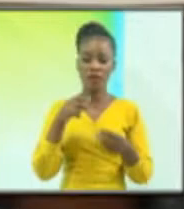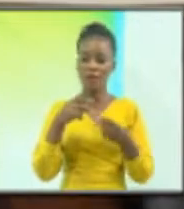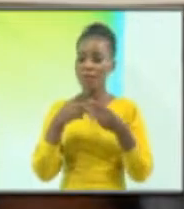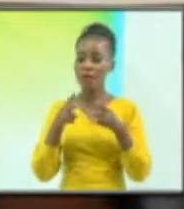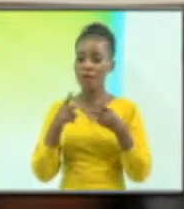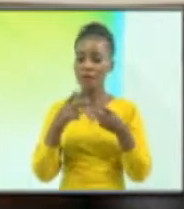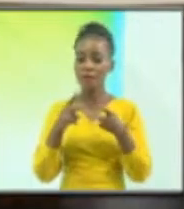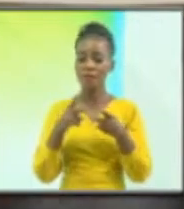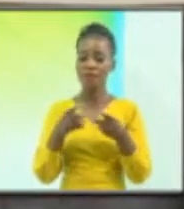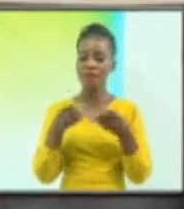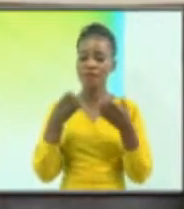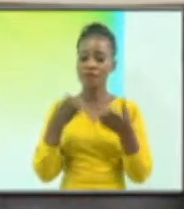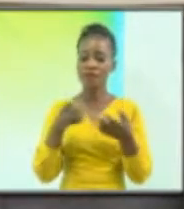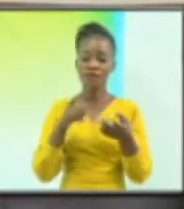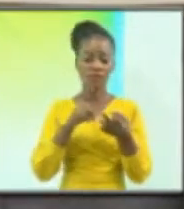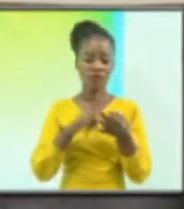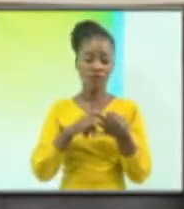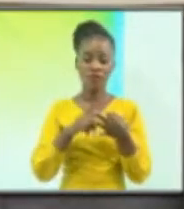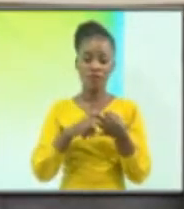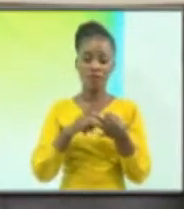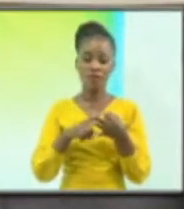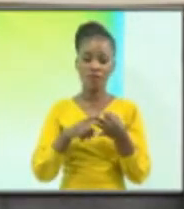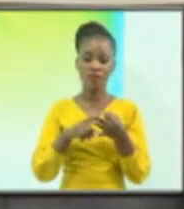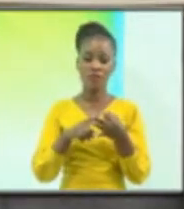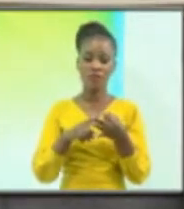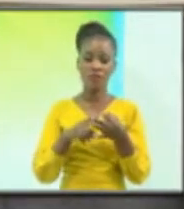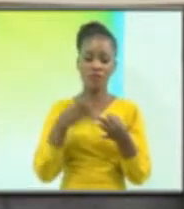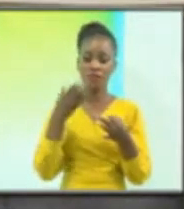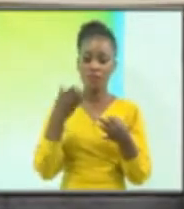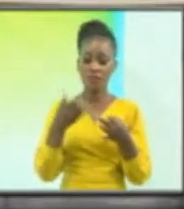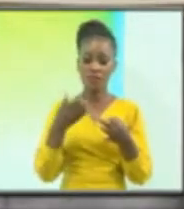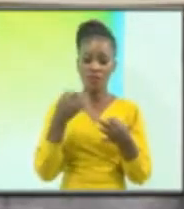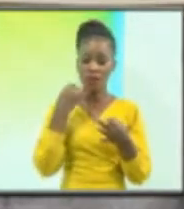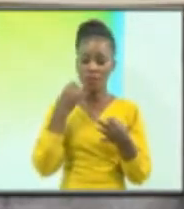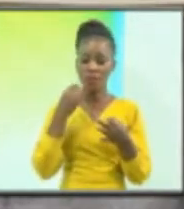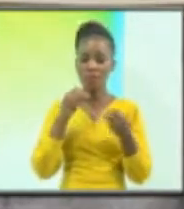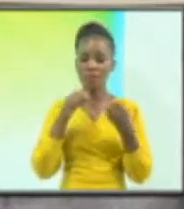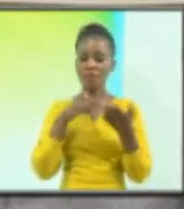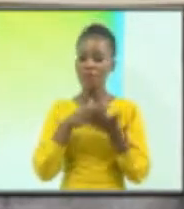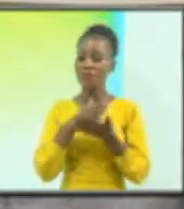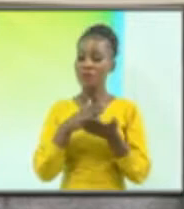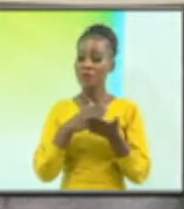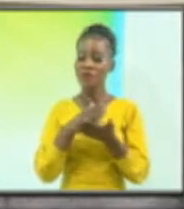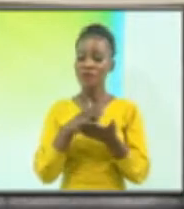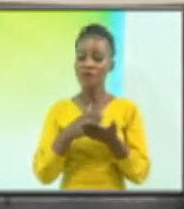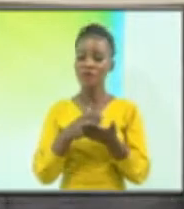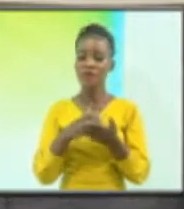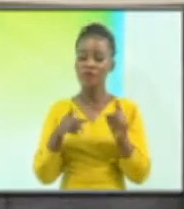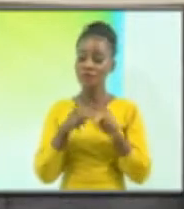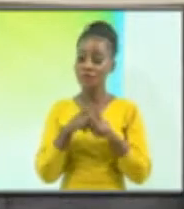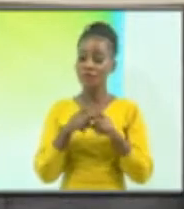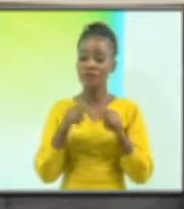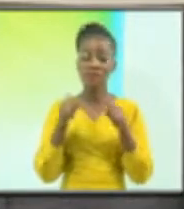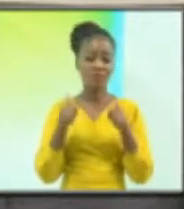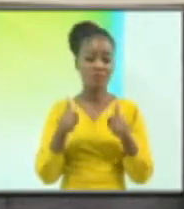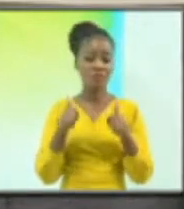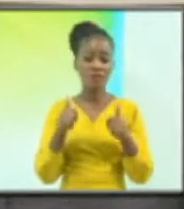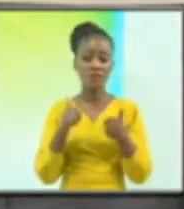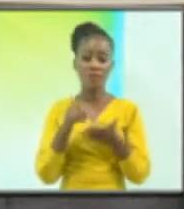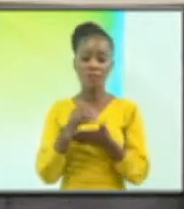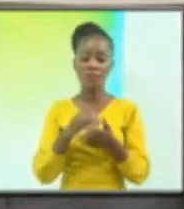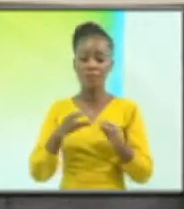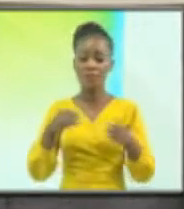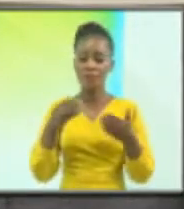the third one is this red one. Now this one is a super. This one is super in a way that for you to hold